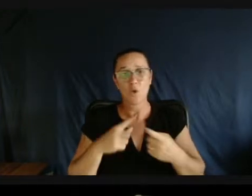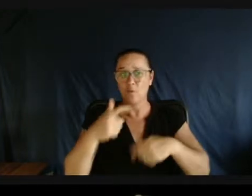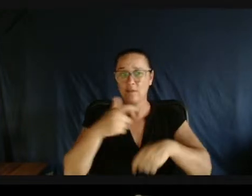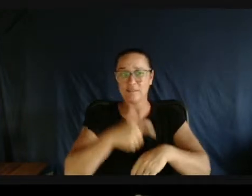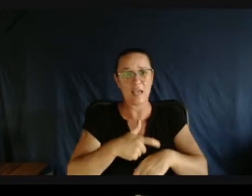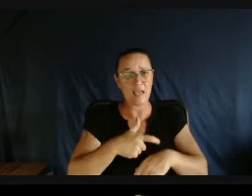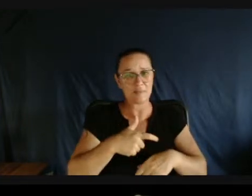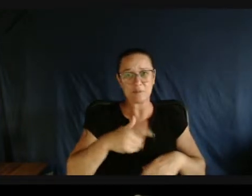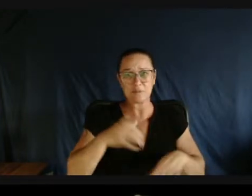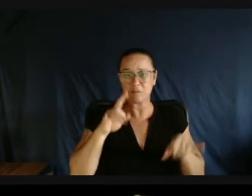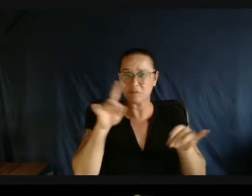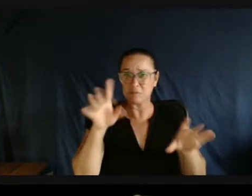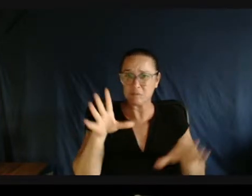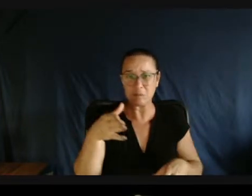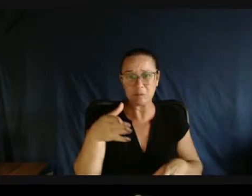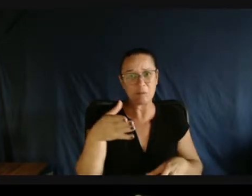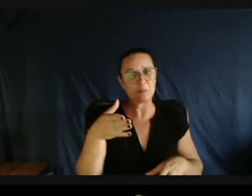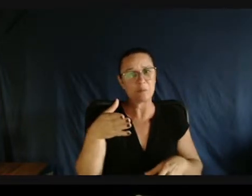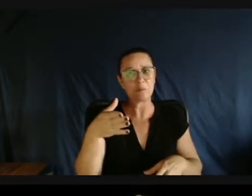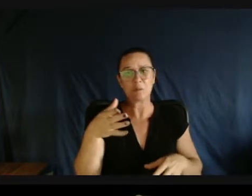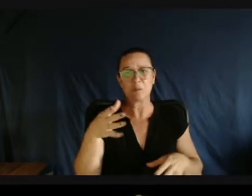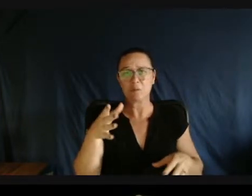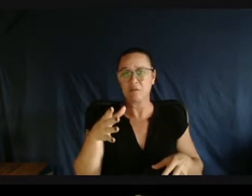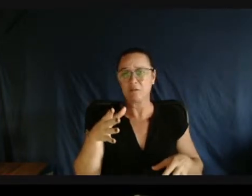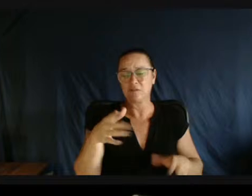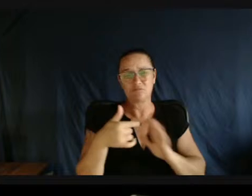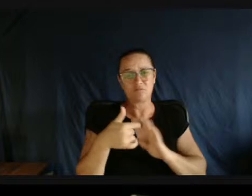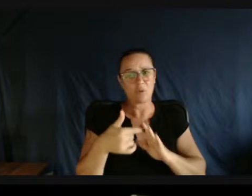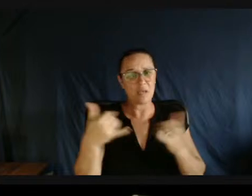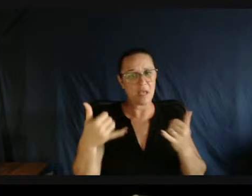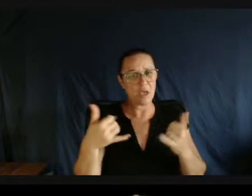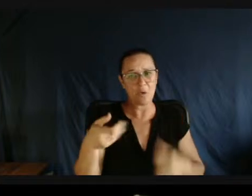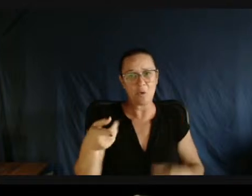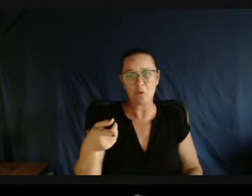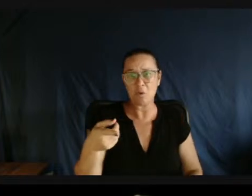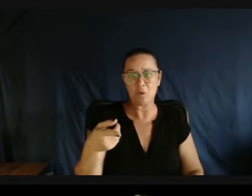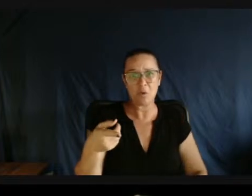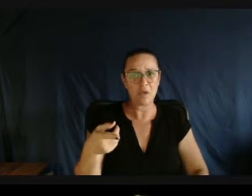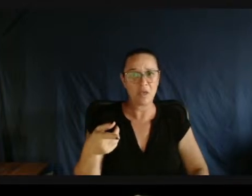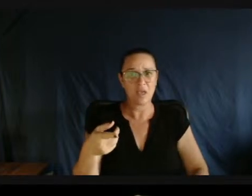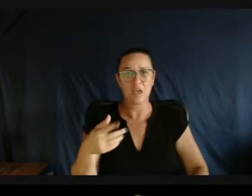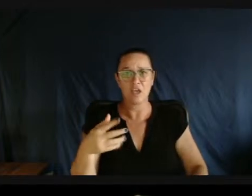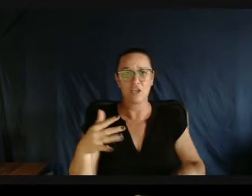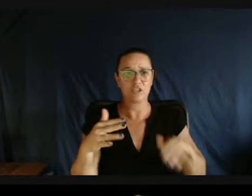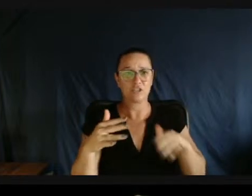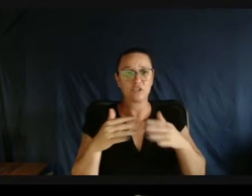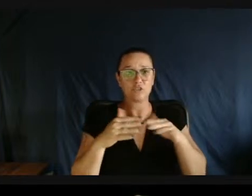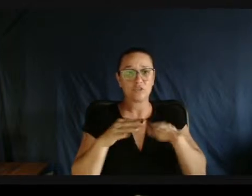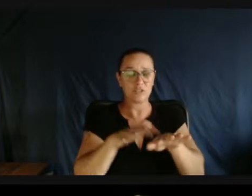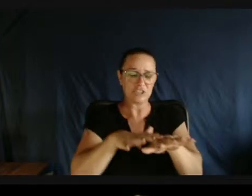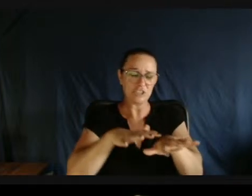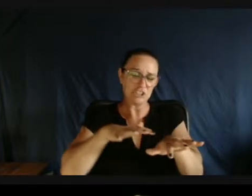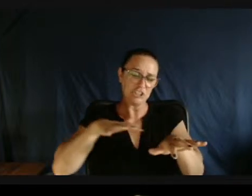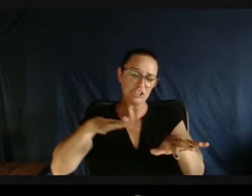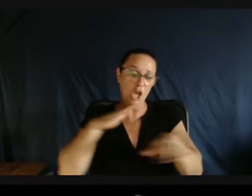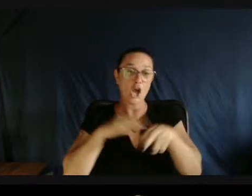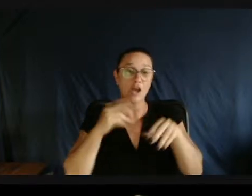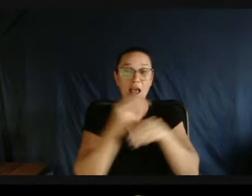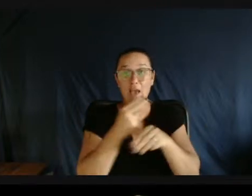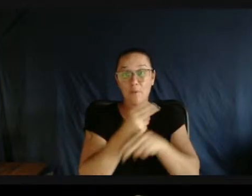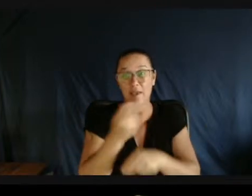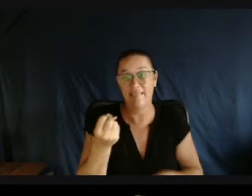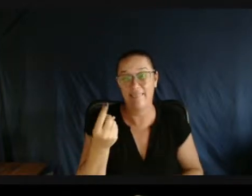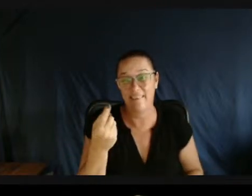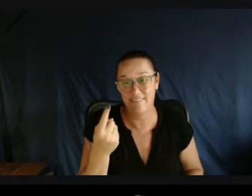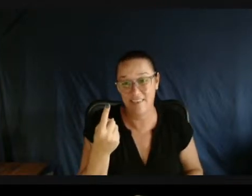getting exceptionally bad. Just like I'm showing here. Yep. To the point where traffic on Highway 11 is being backed up all the way